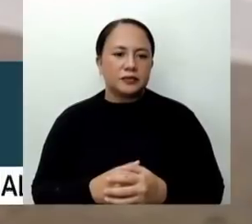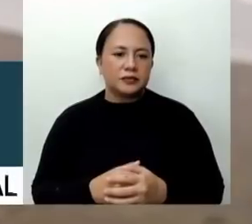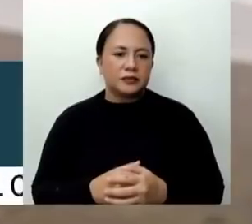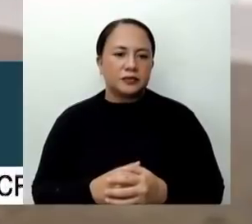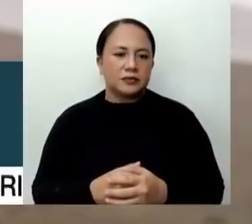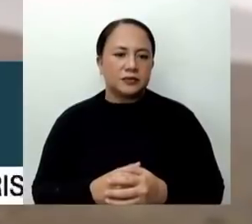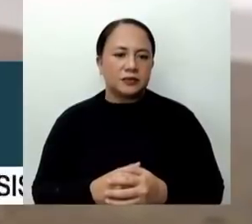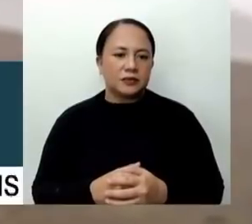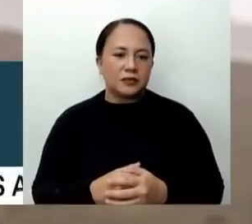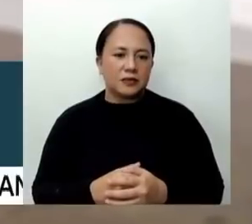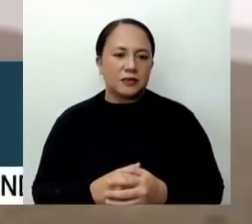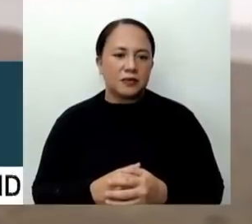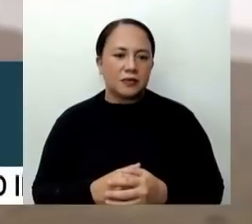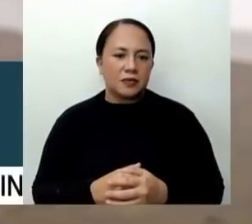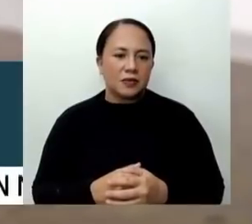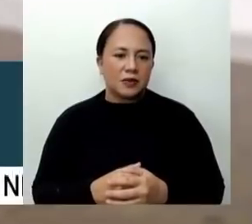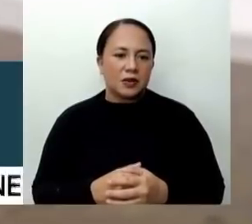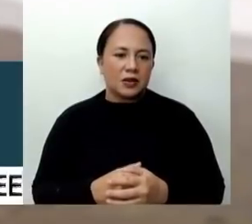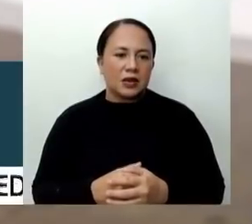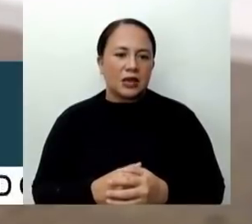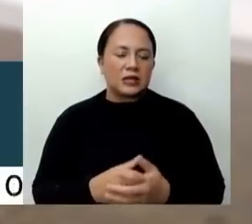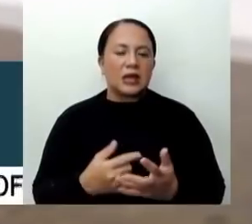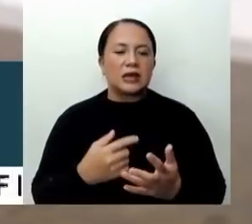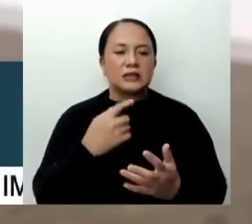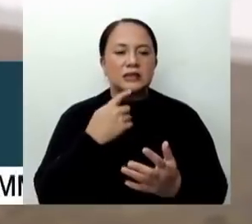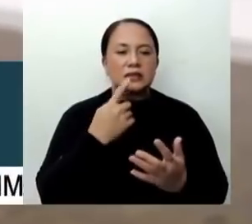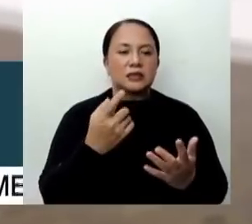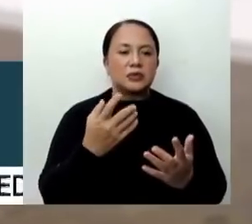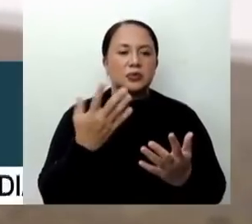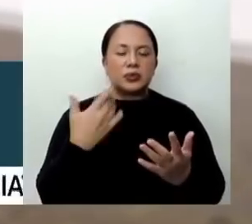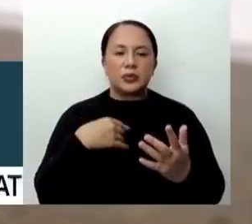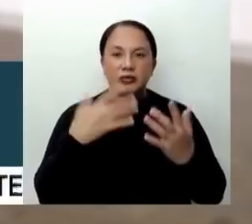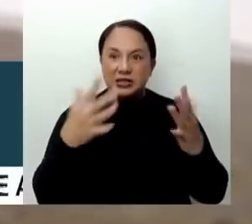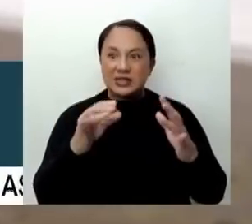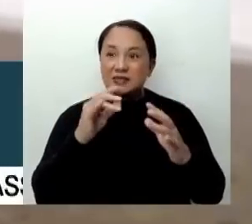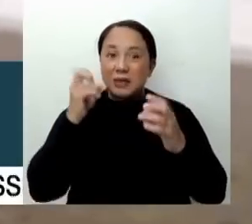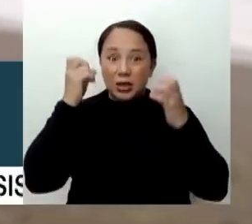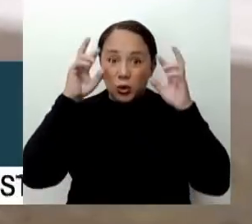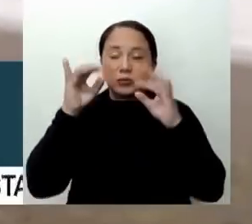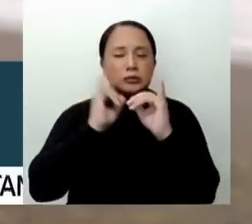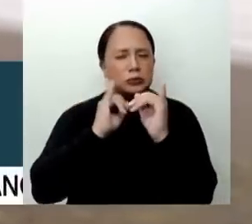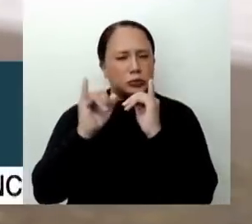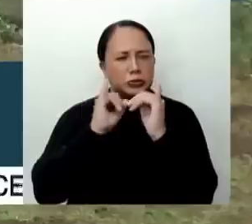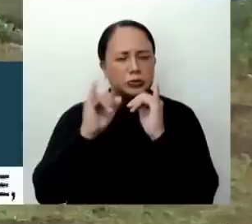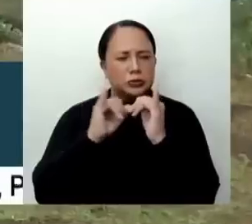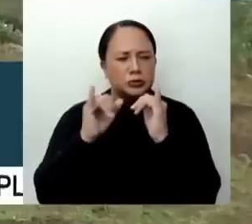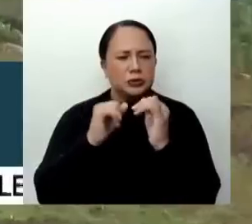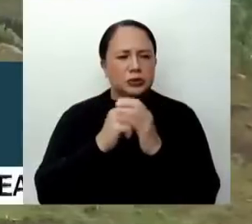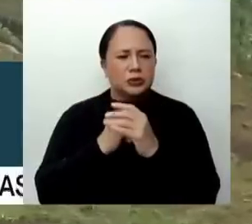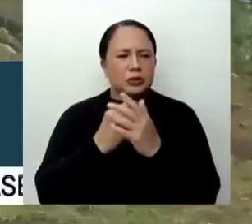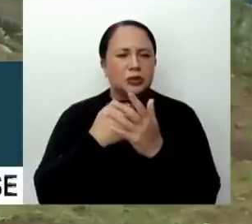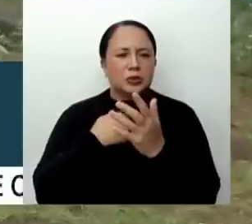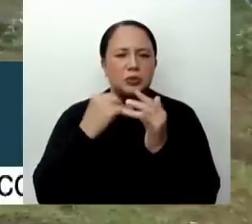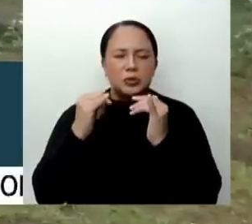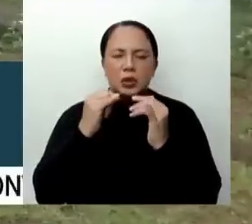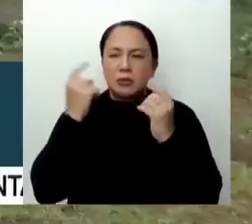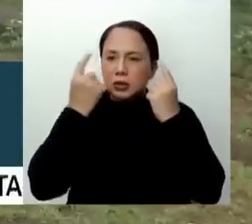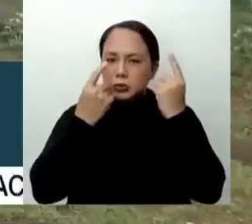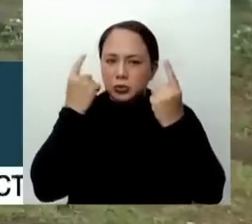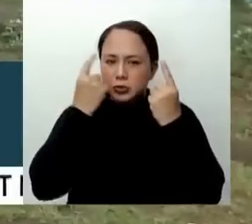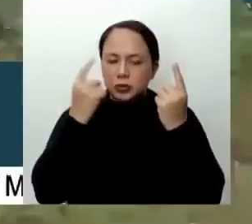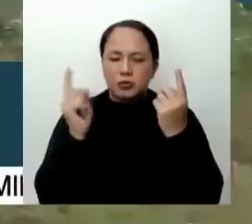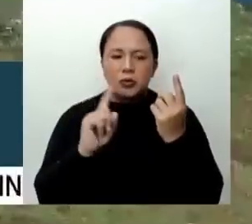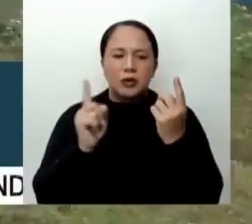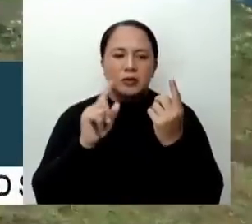Okay. Mayor Robinion said when we interviewed him earlier that their primary concern is